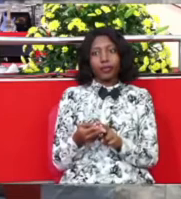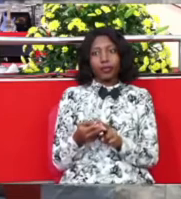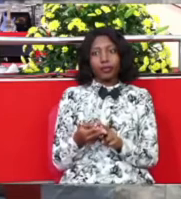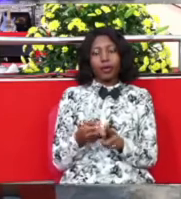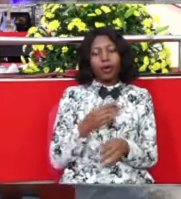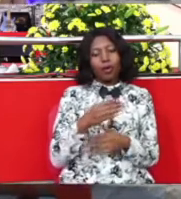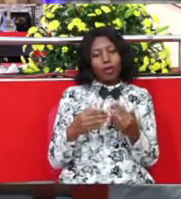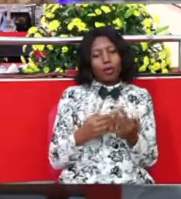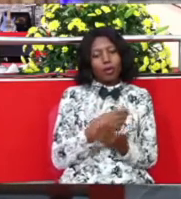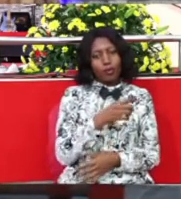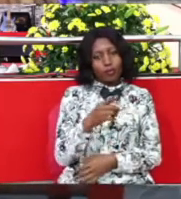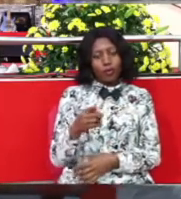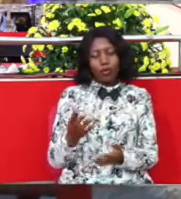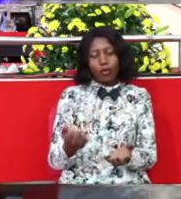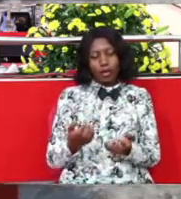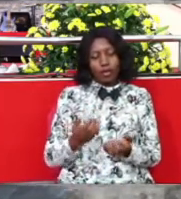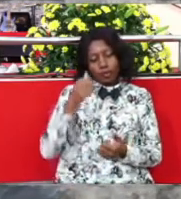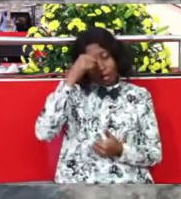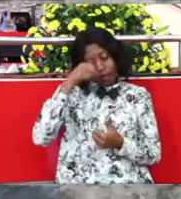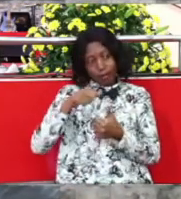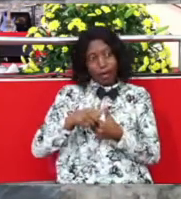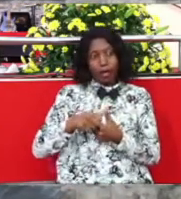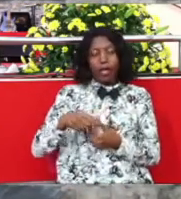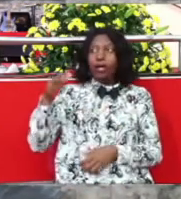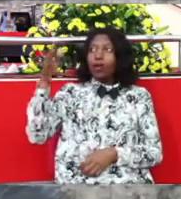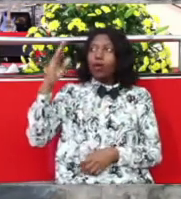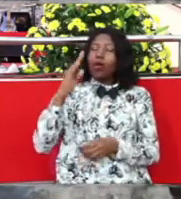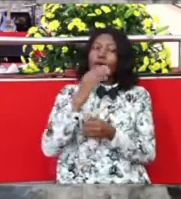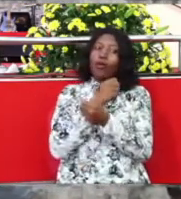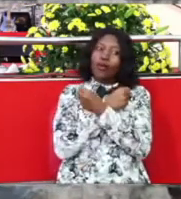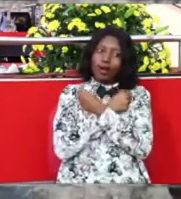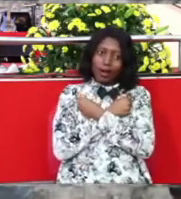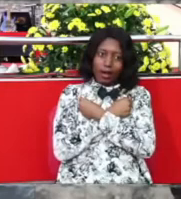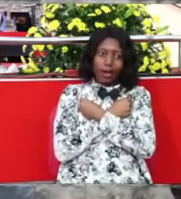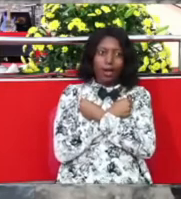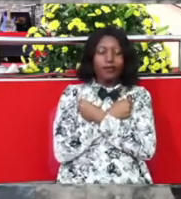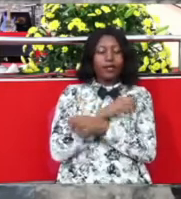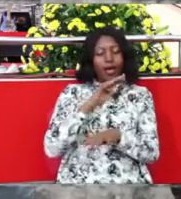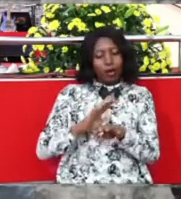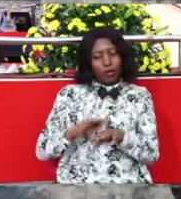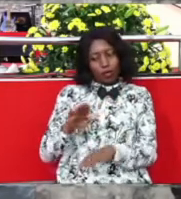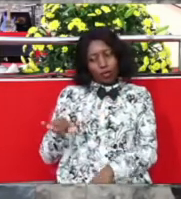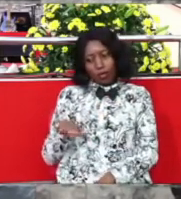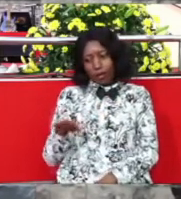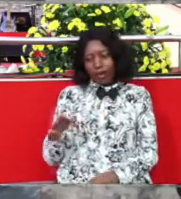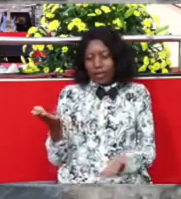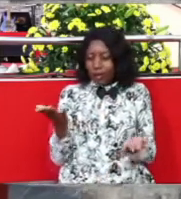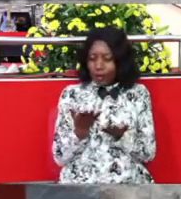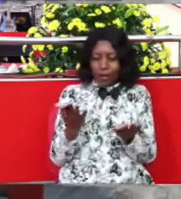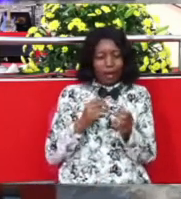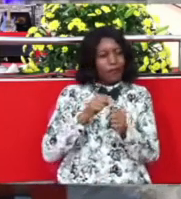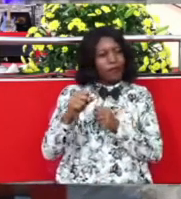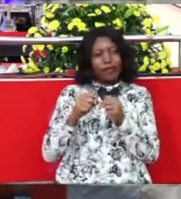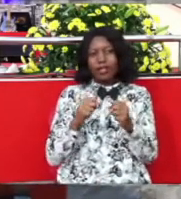reminded that God loves a place where there is no hostility. Tukiwa tunakumbusha kwamba Mungu hapendi mahali